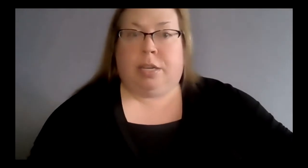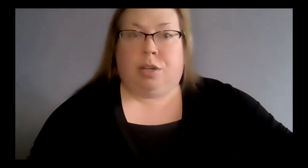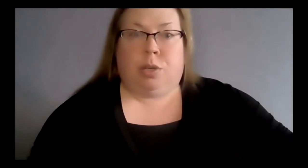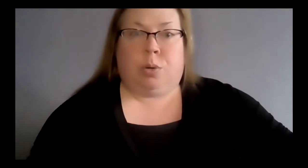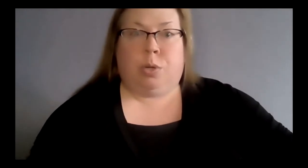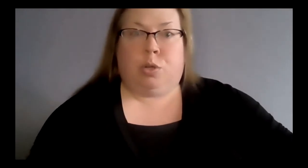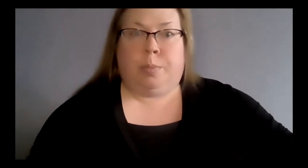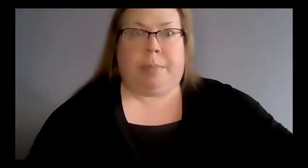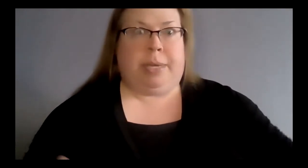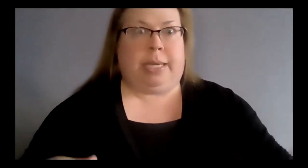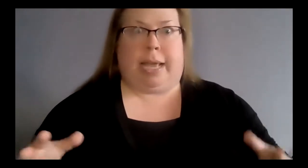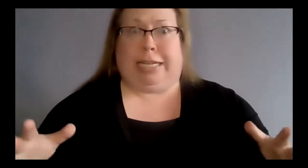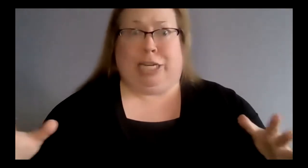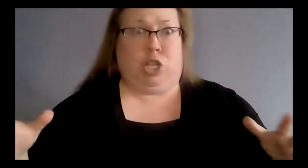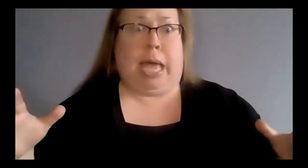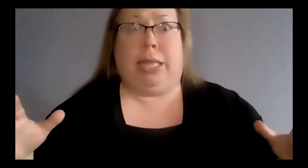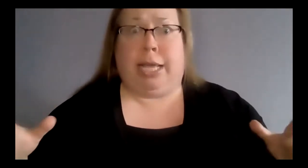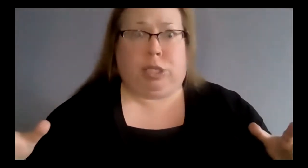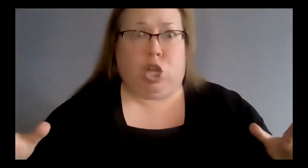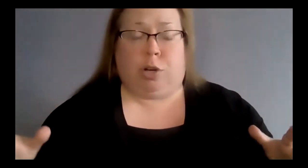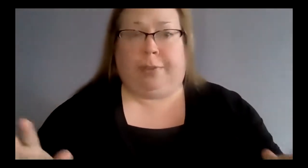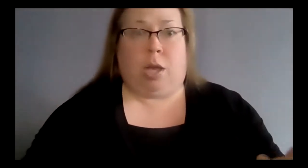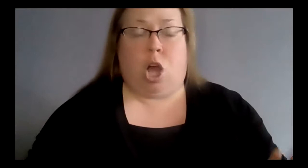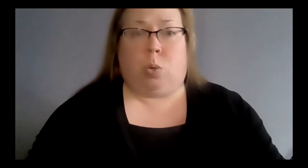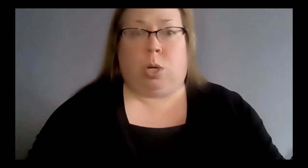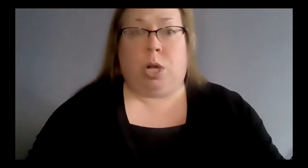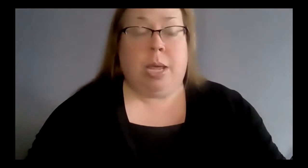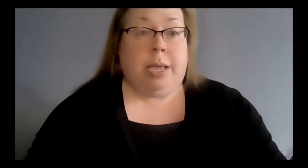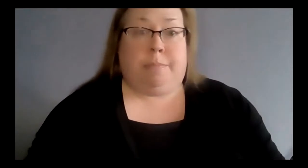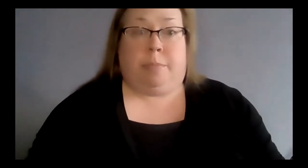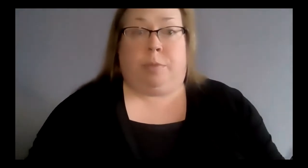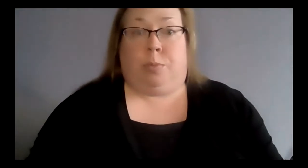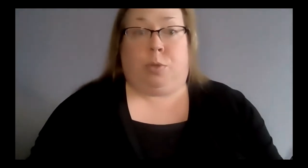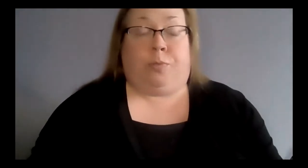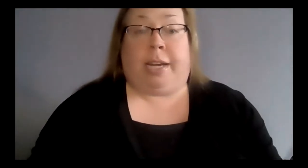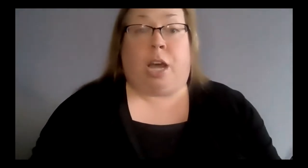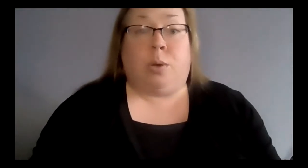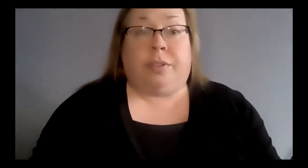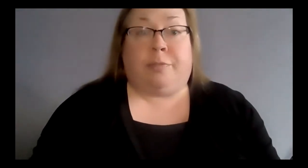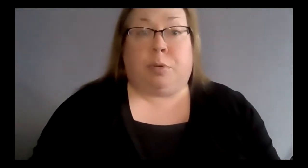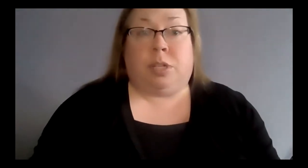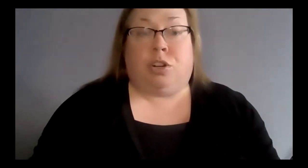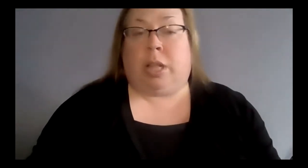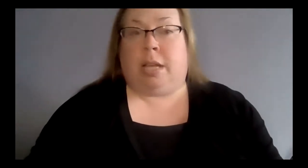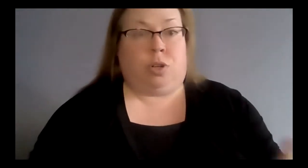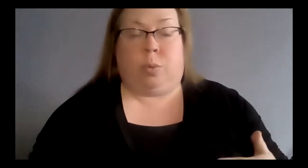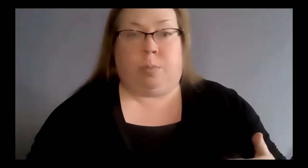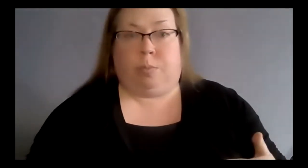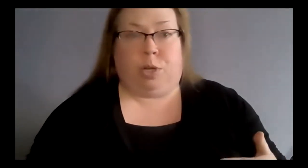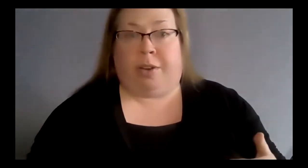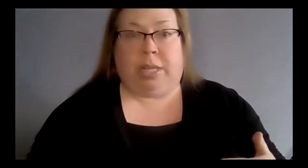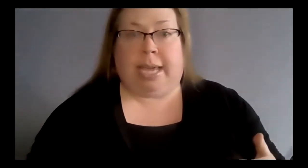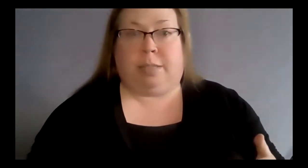is in your room and maybe deer in the headlights look or feeling awkward, you find out you have a deaf person in your class,